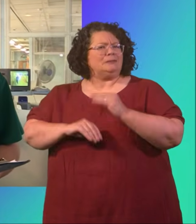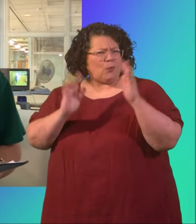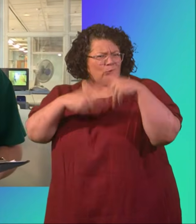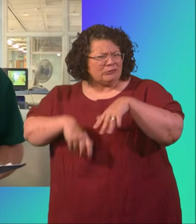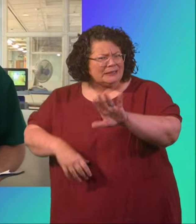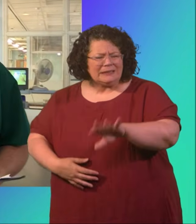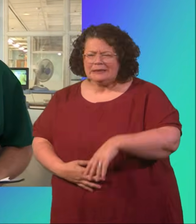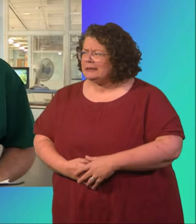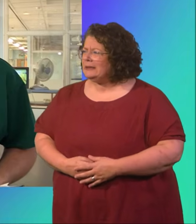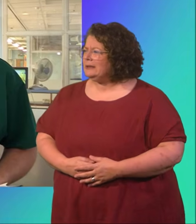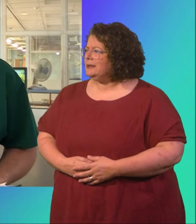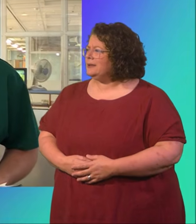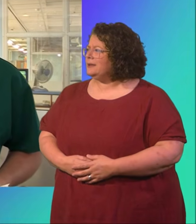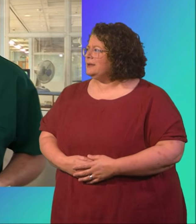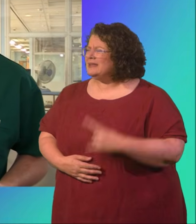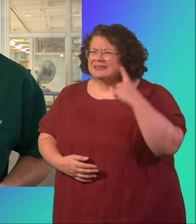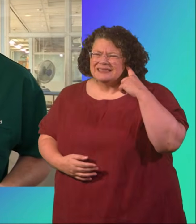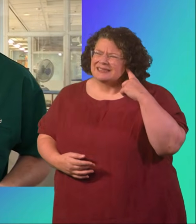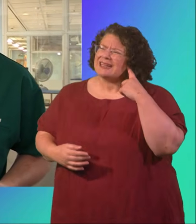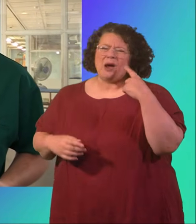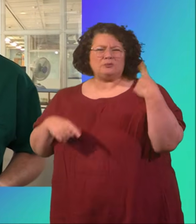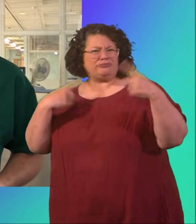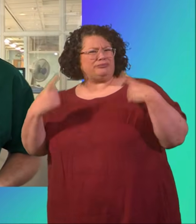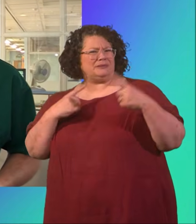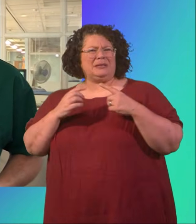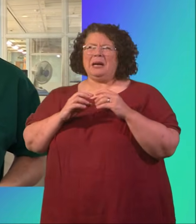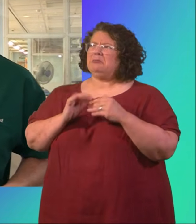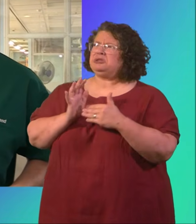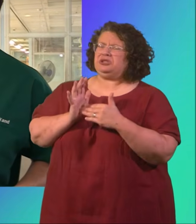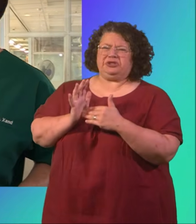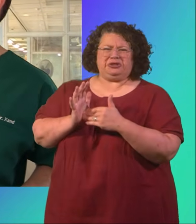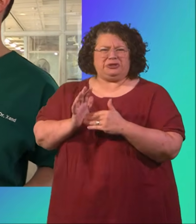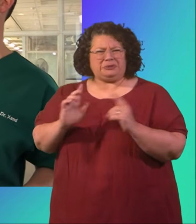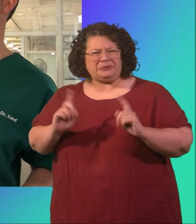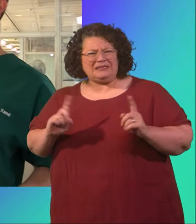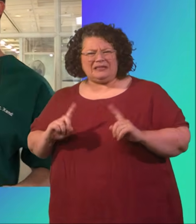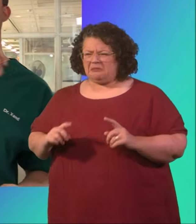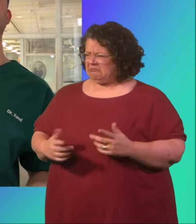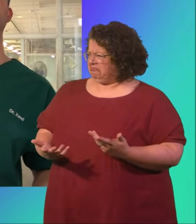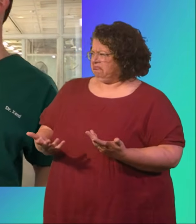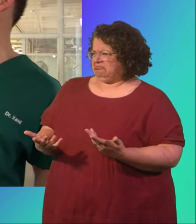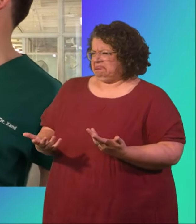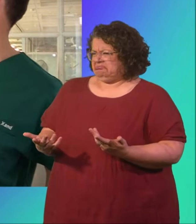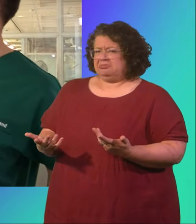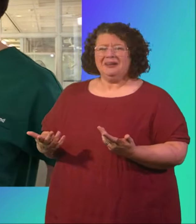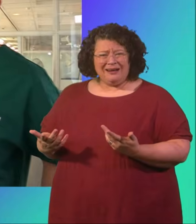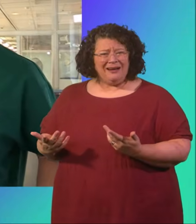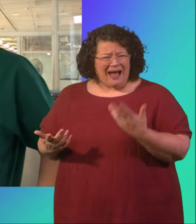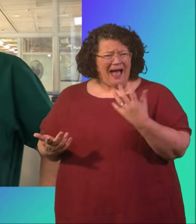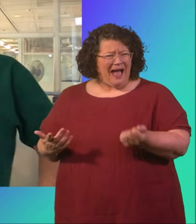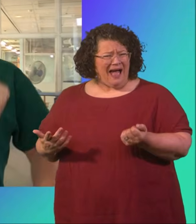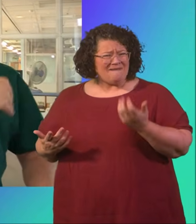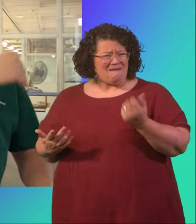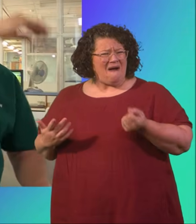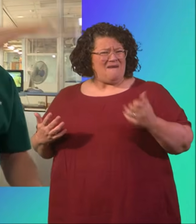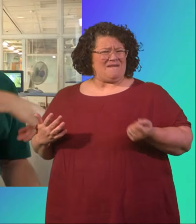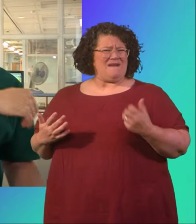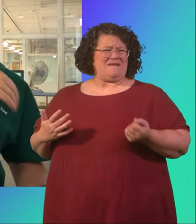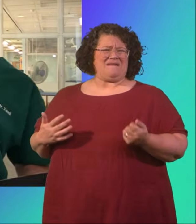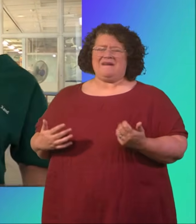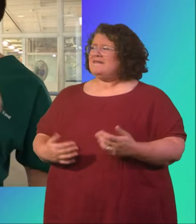What's that sound? Can you hear that buzzing sound? No, I don't know what you're talking about. Seriously, there's buzzing